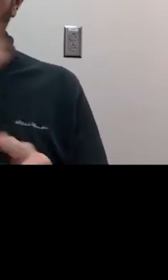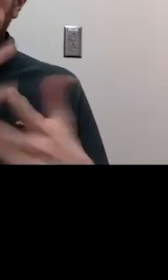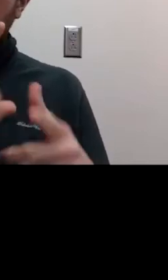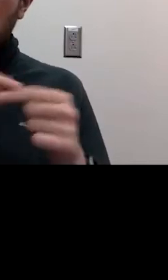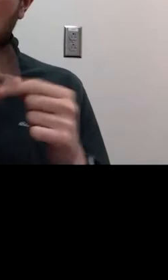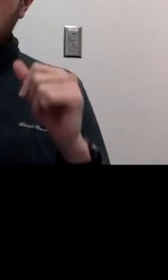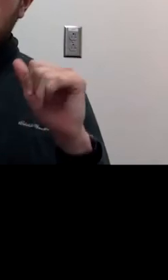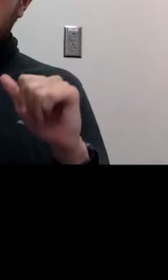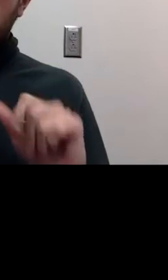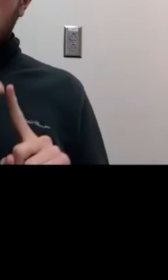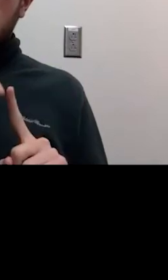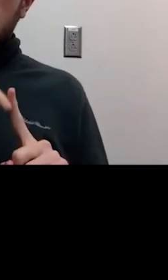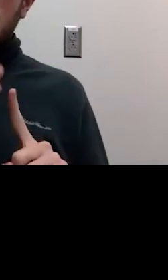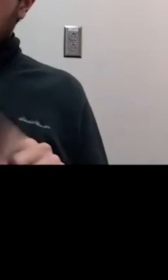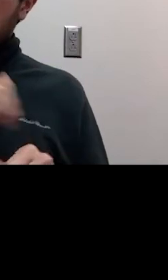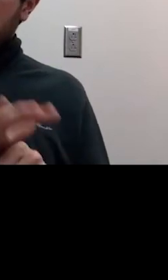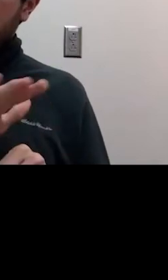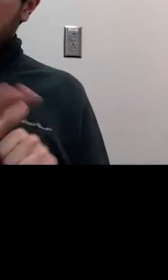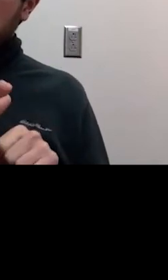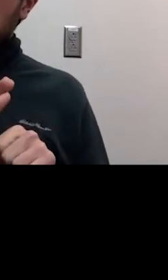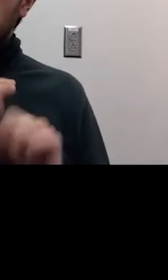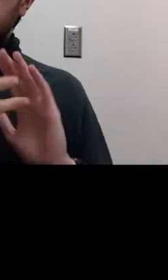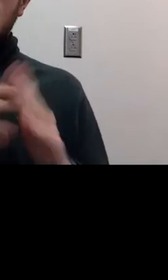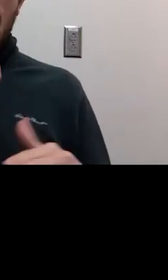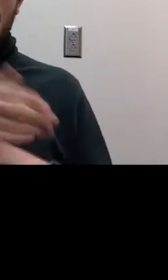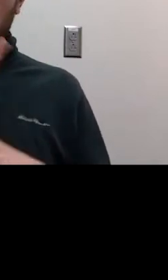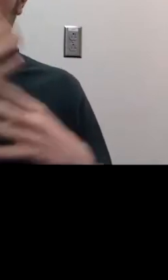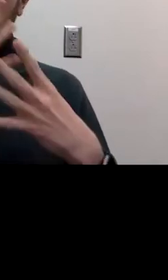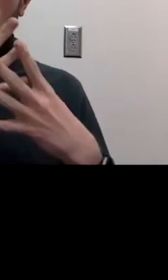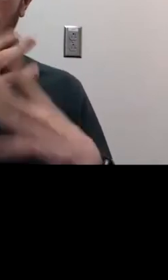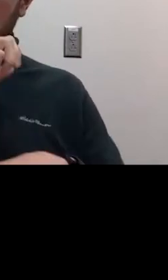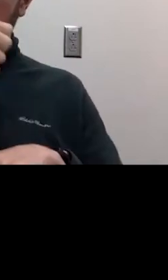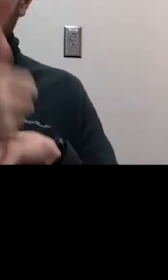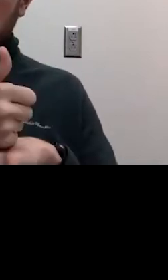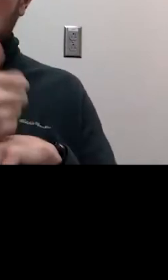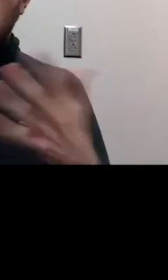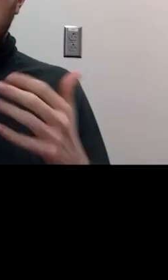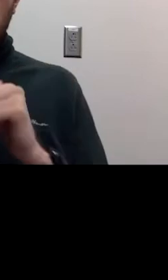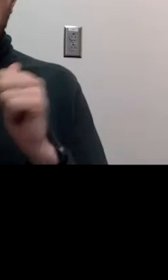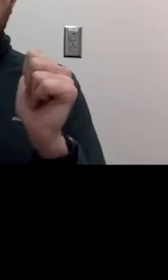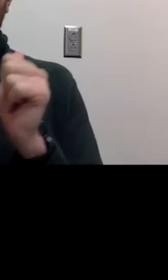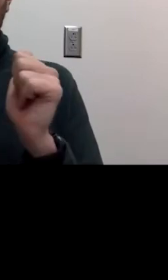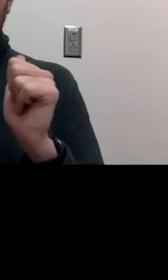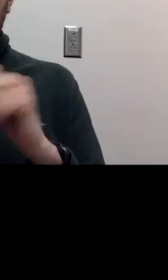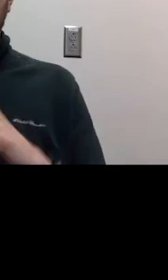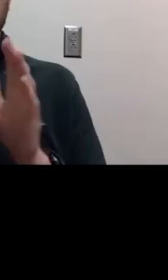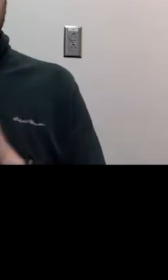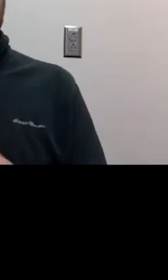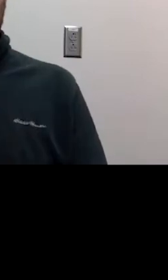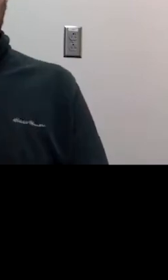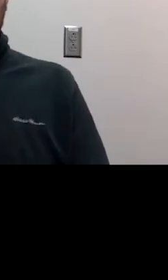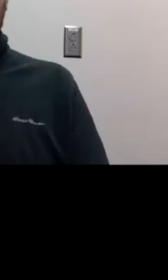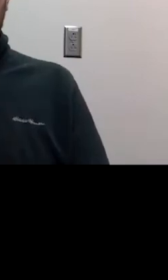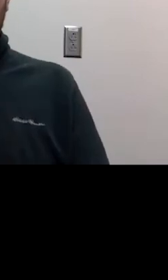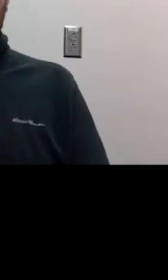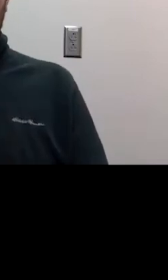alone isn't going to suffice. So then what is the follow-up once those screens happen, and figuring out how to develop workflows that exist to support all